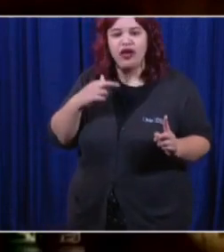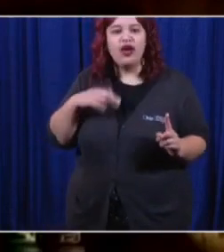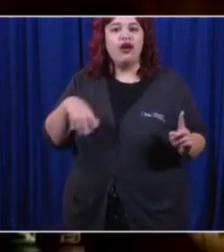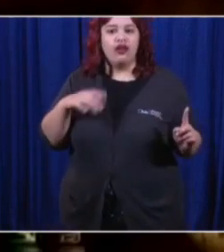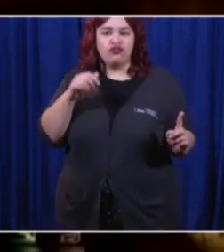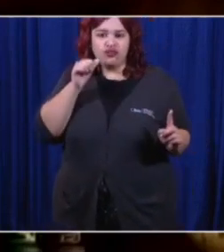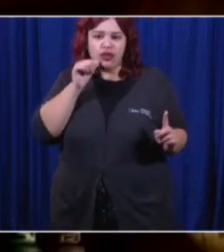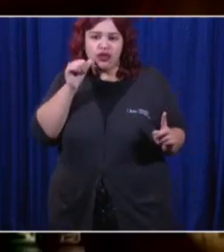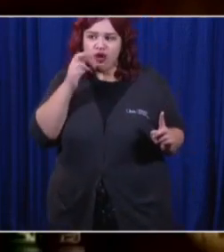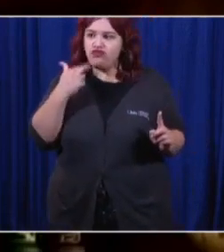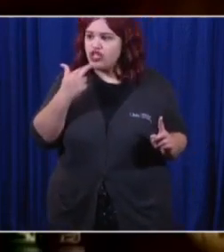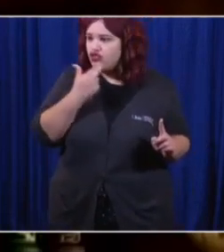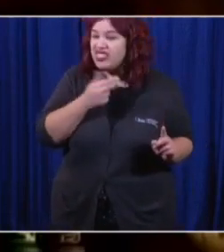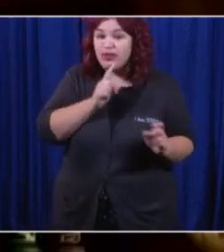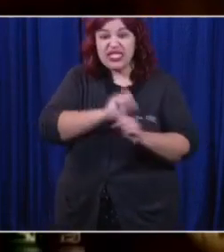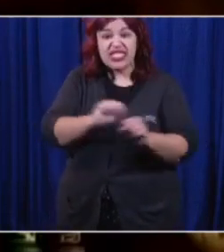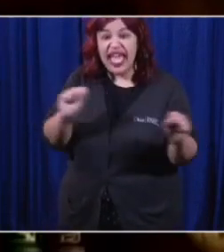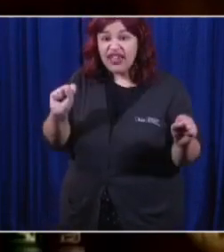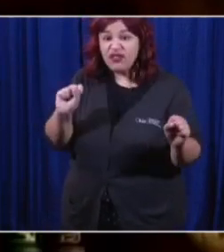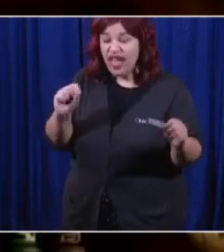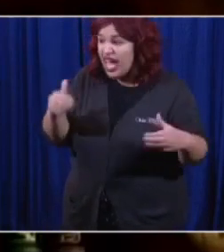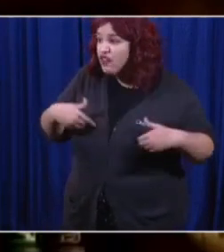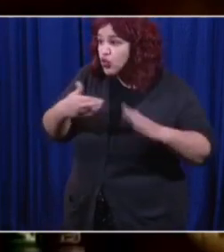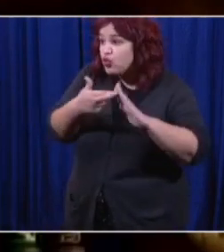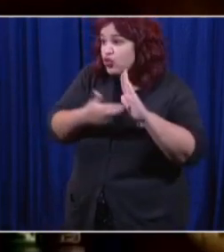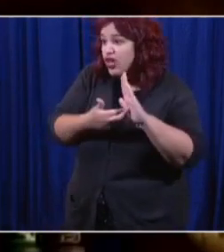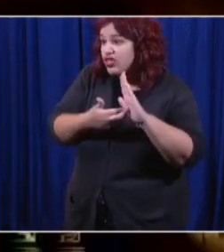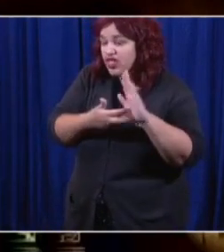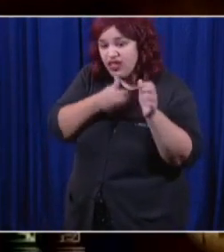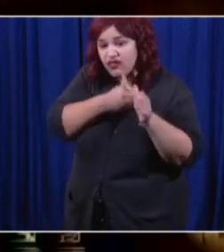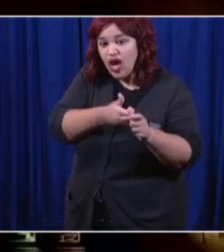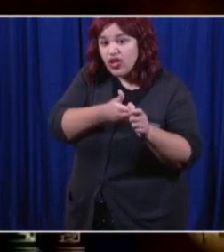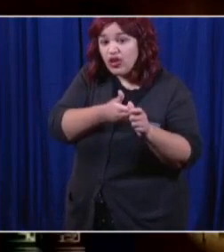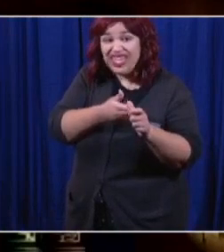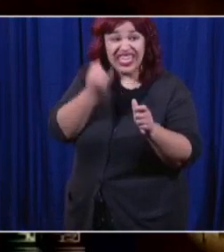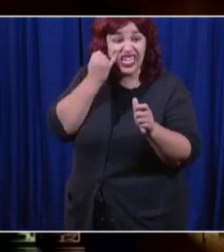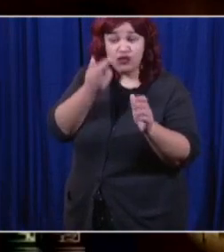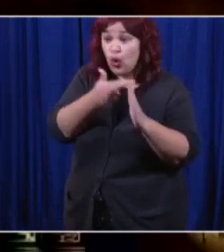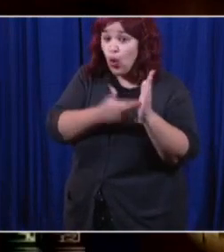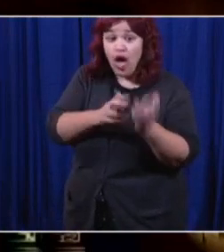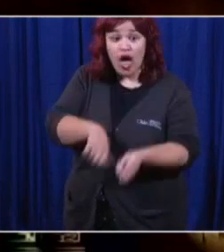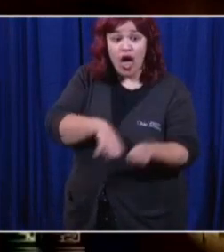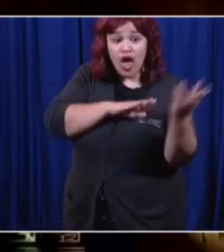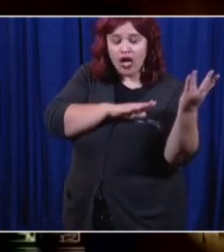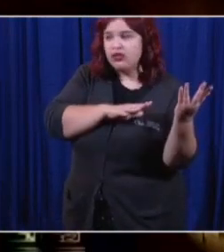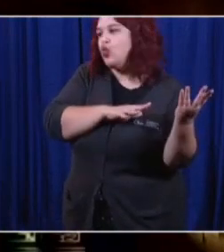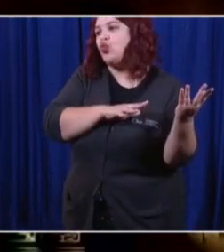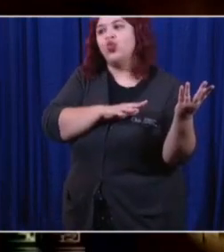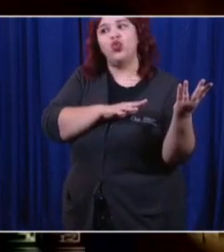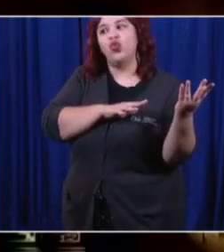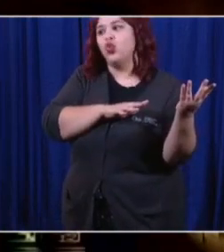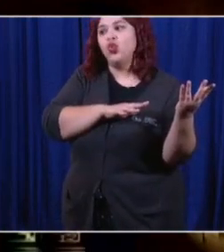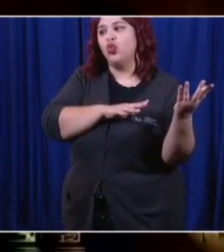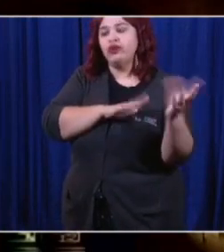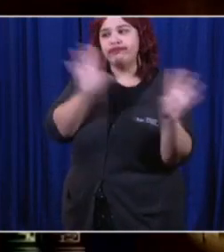them are following the rules. Without those rules, I think we would be in a much, much different situation and in really big trouble.